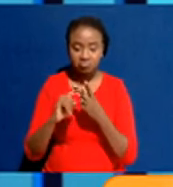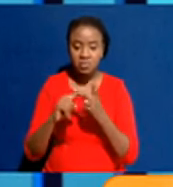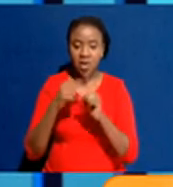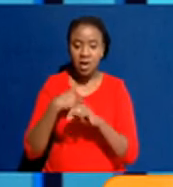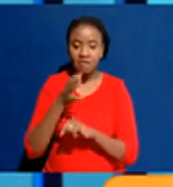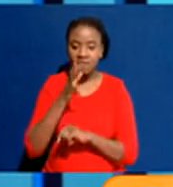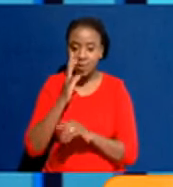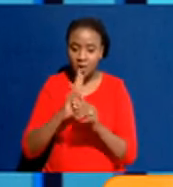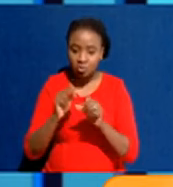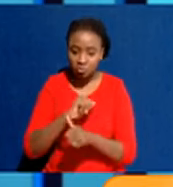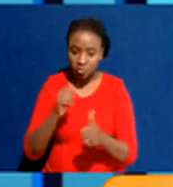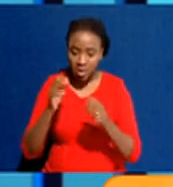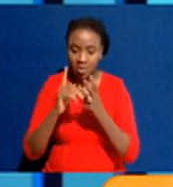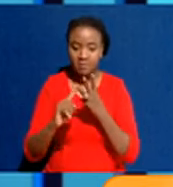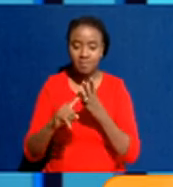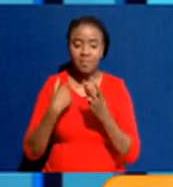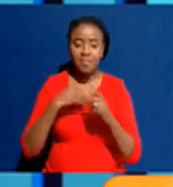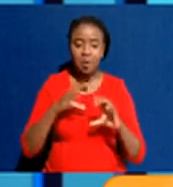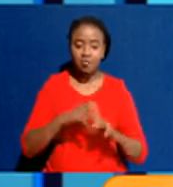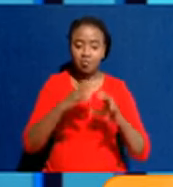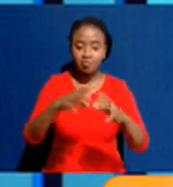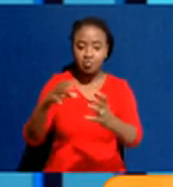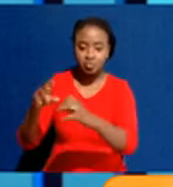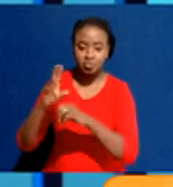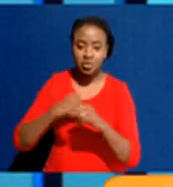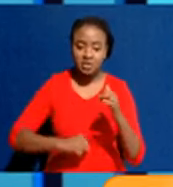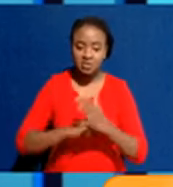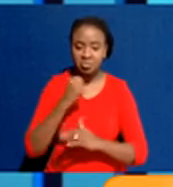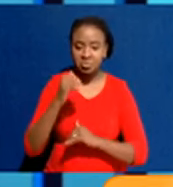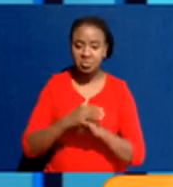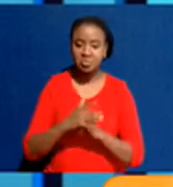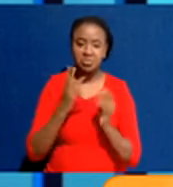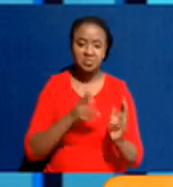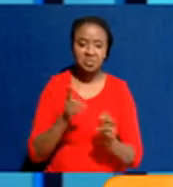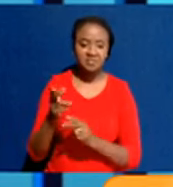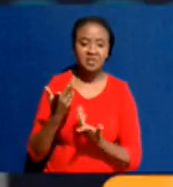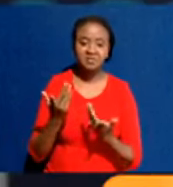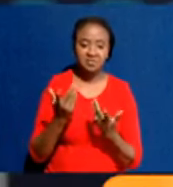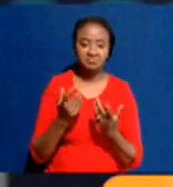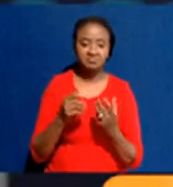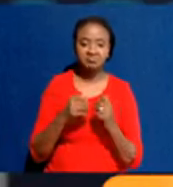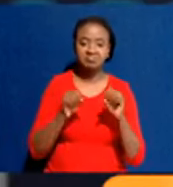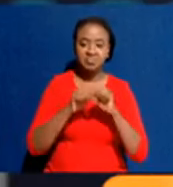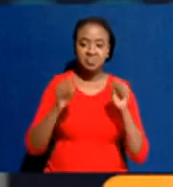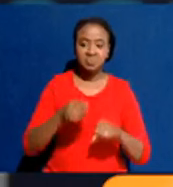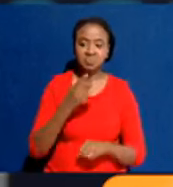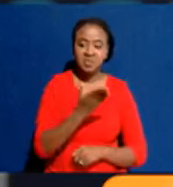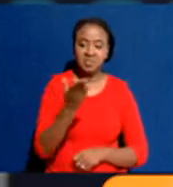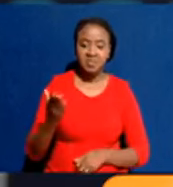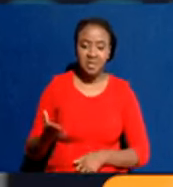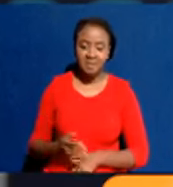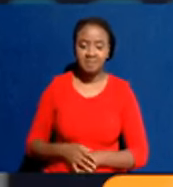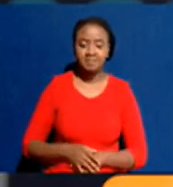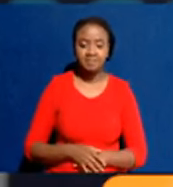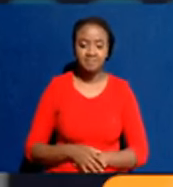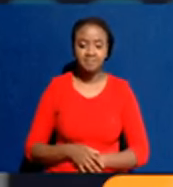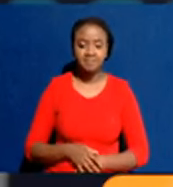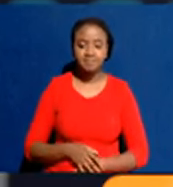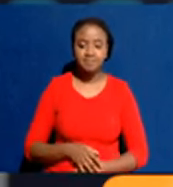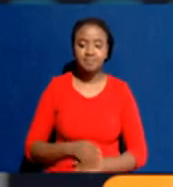climate resilience of cities and communities, and supporting natural capital and ecosystems. A large part of the continent's economy